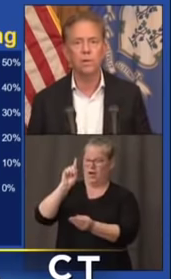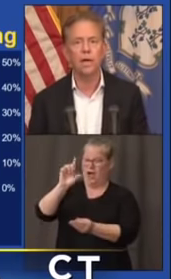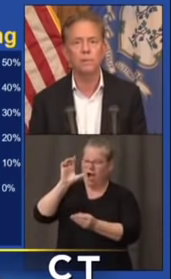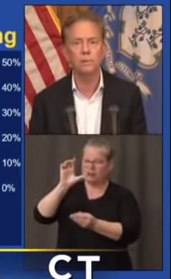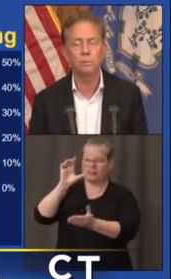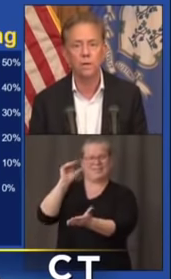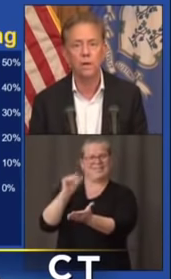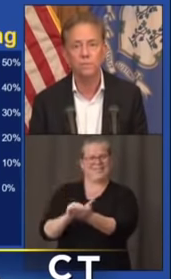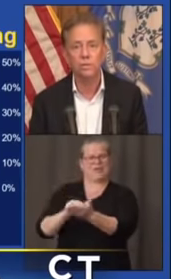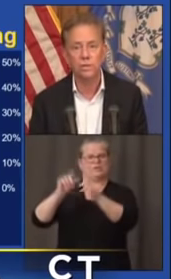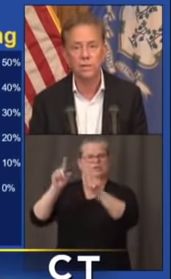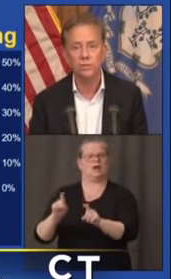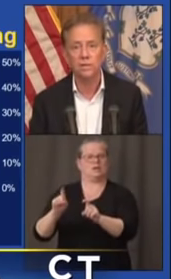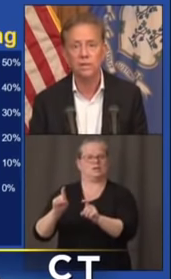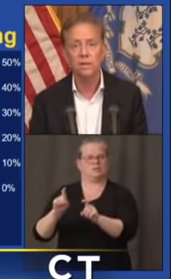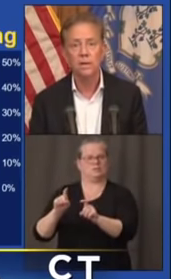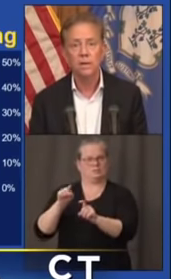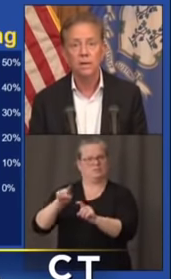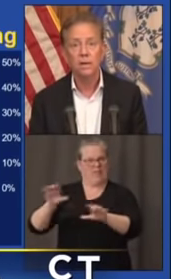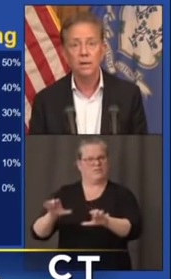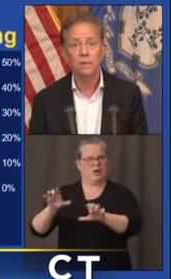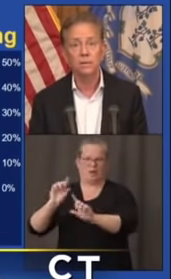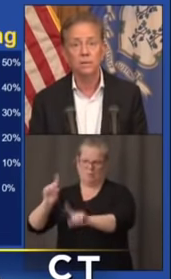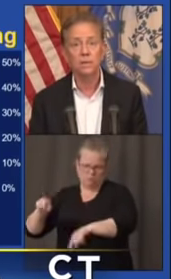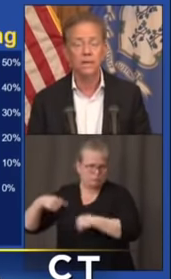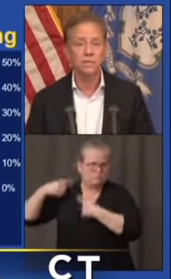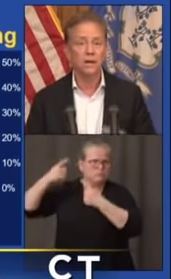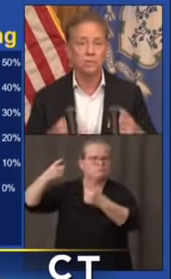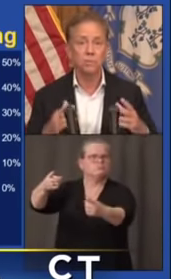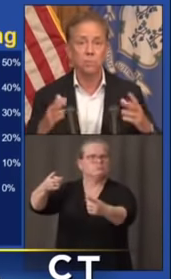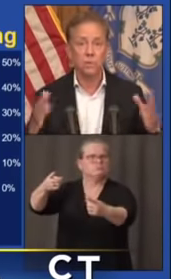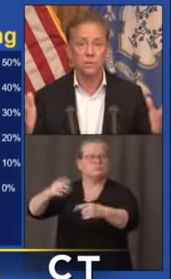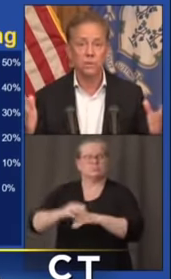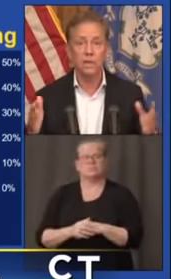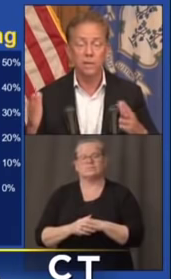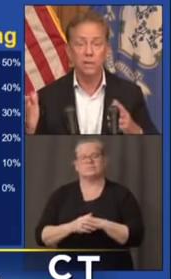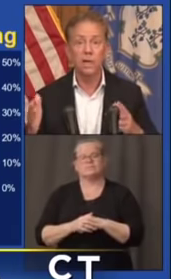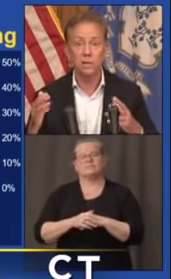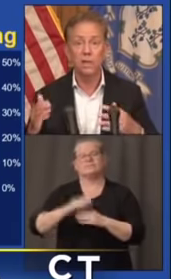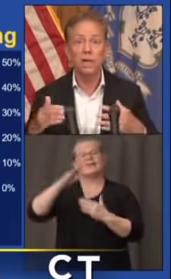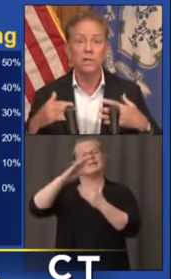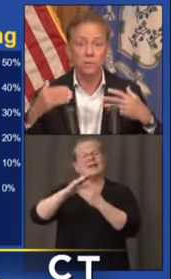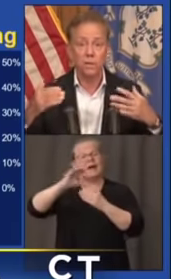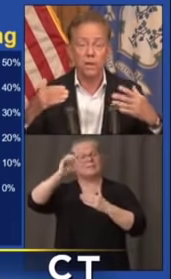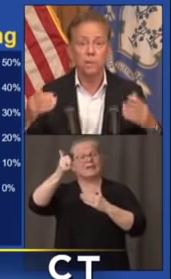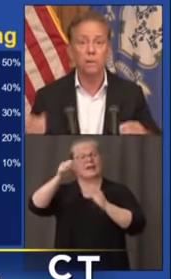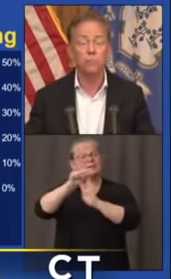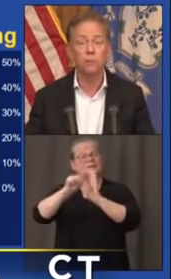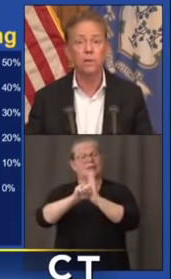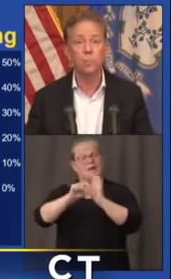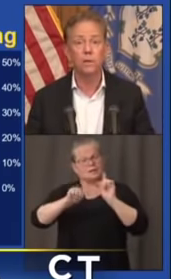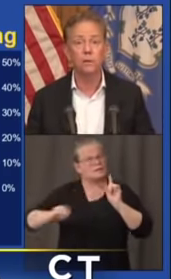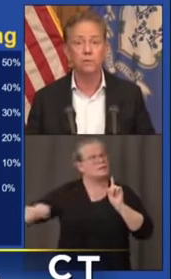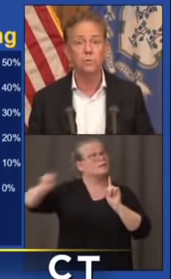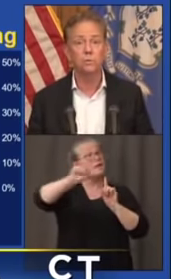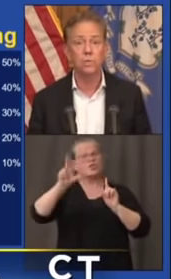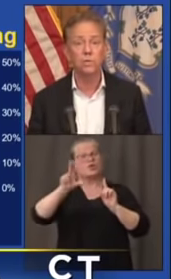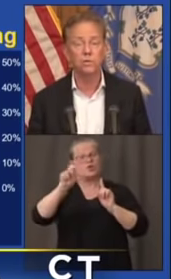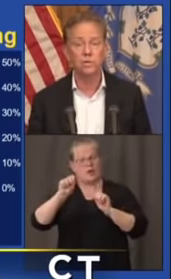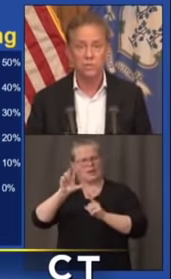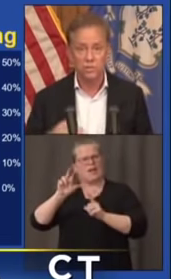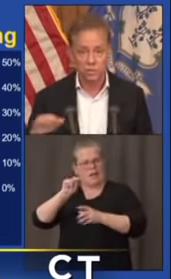per capita when it comes to testing. And that's obviously important as we get the lay of the land, as we think about reopening of